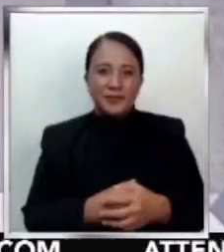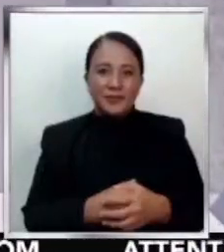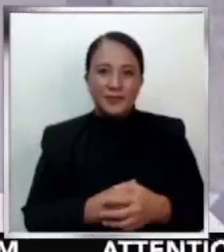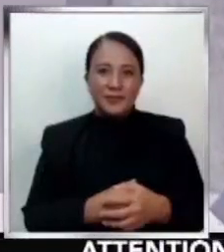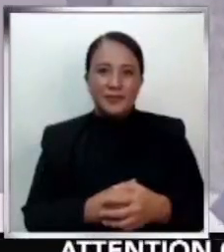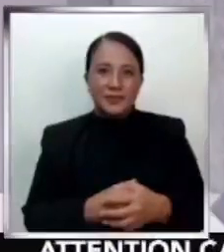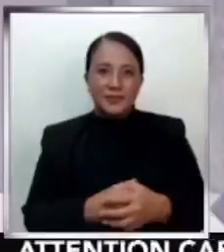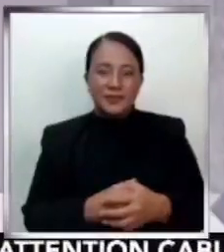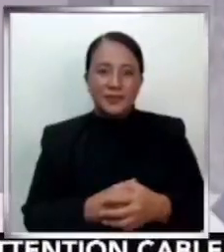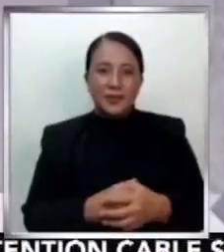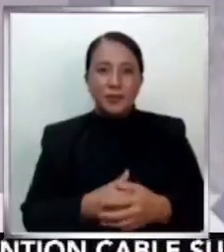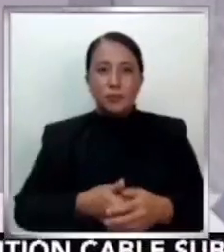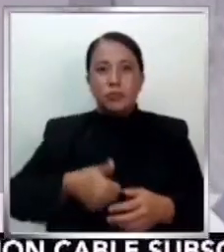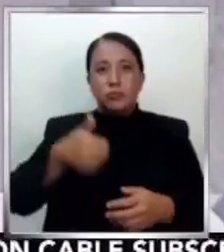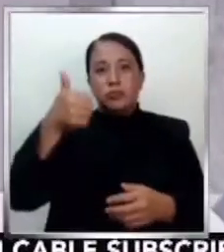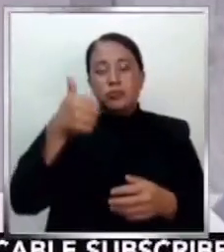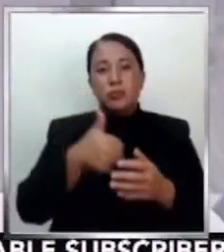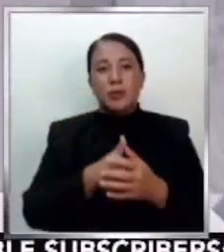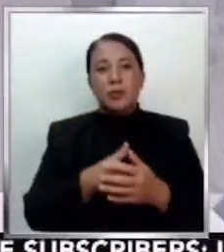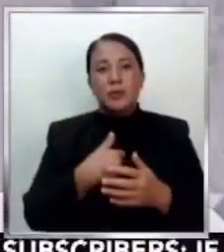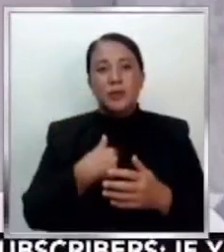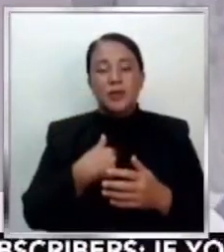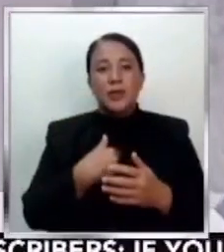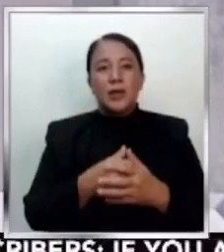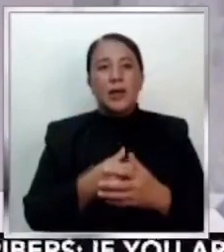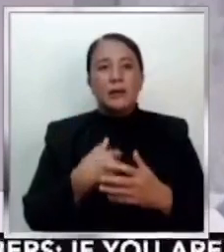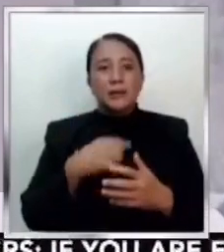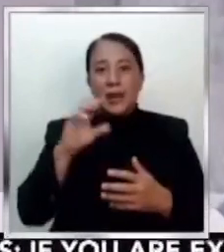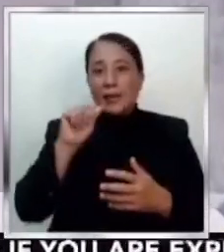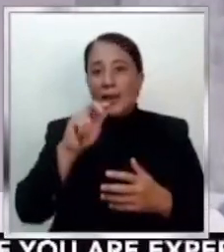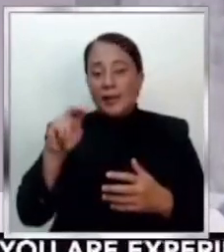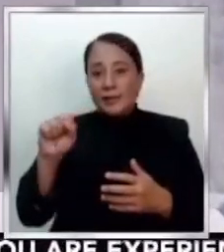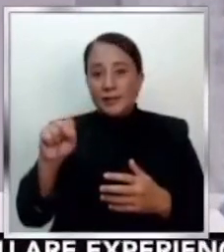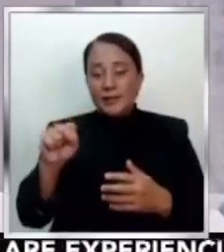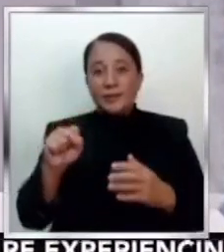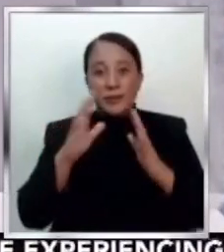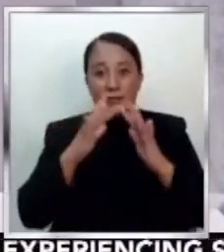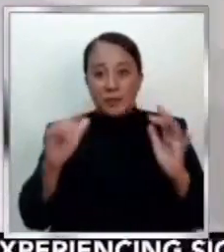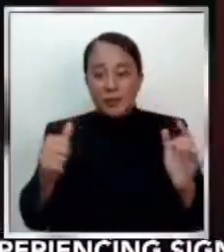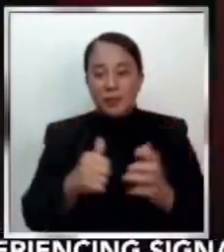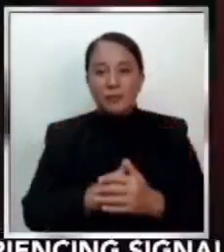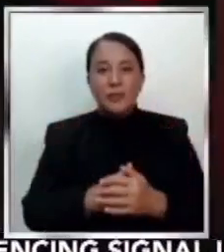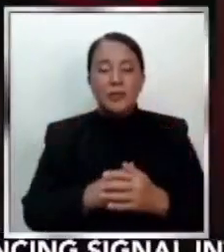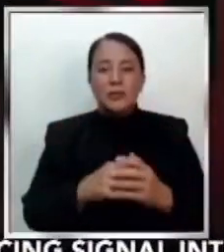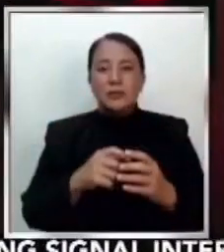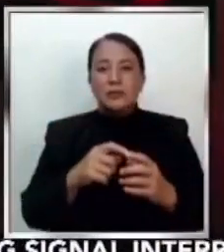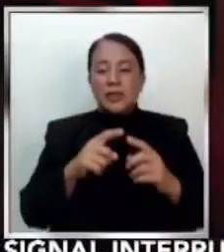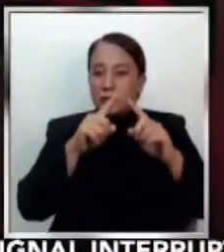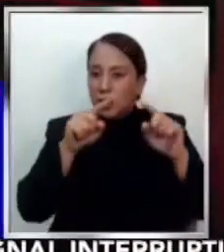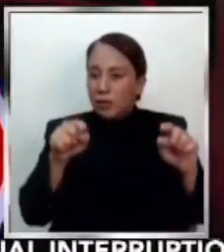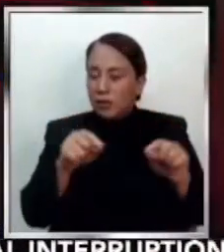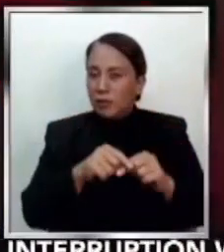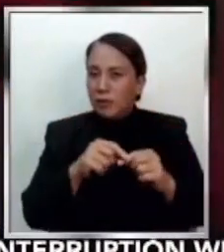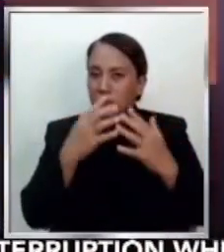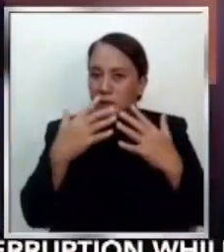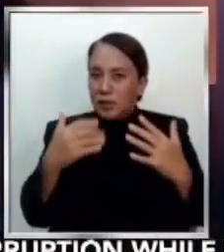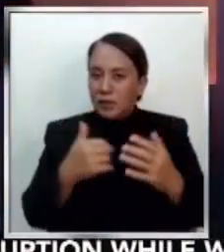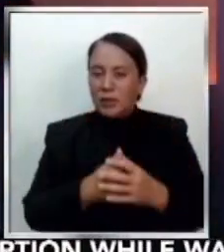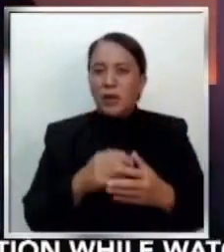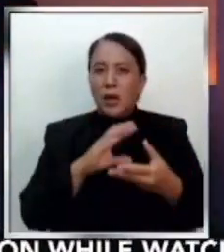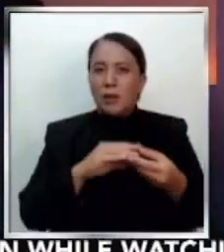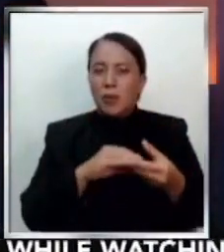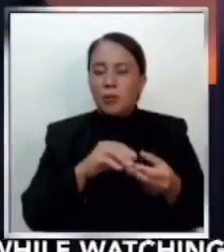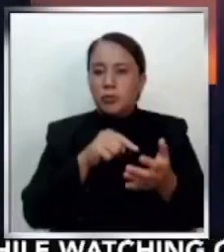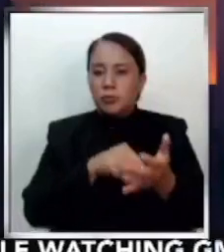Wagi ng Palm Door sa Cannes Film Festival ang pelikulang Triangle of Sadness. Isa itong social satire tungkol sa dalawang model na stranded